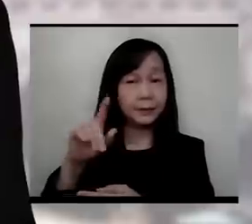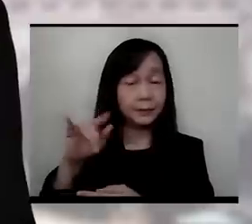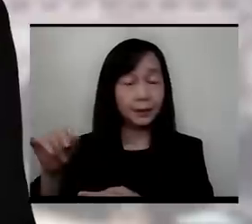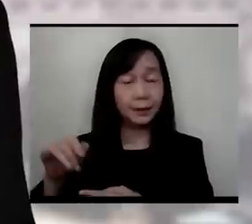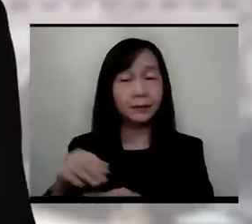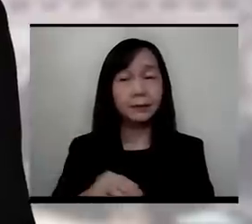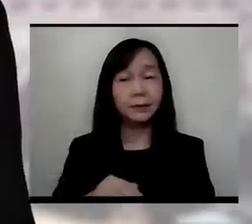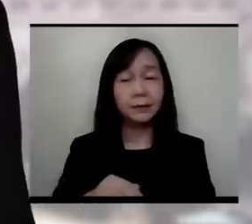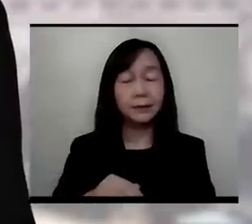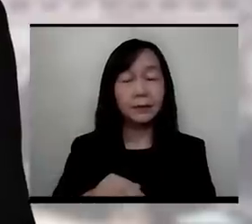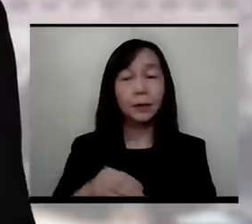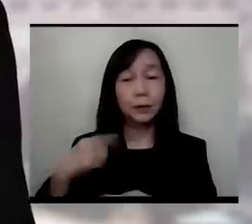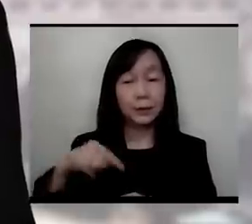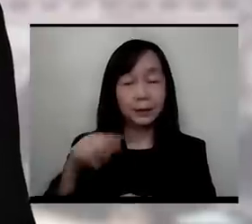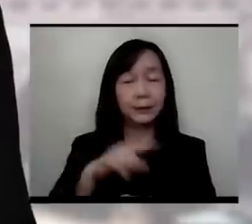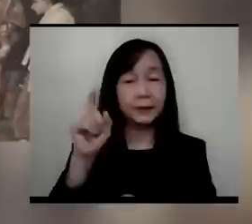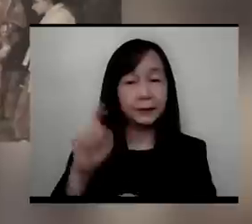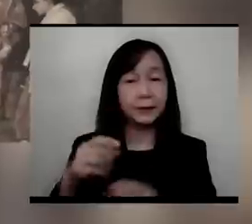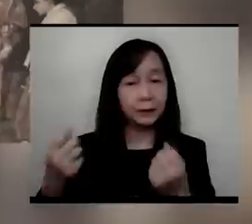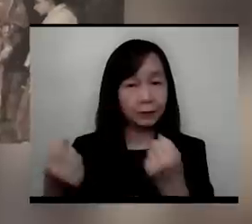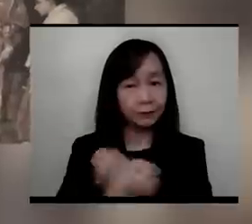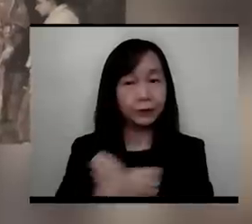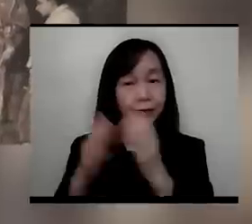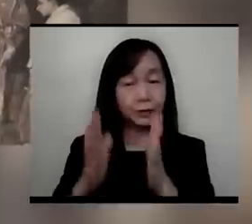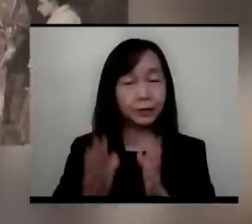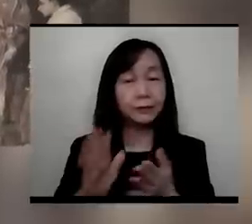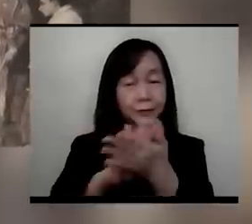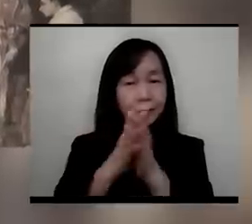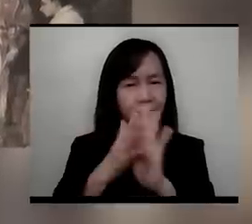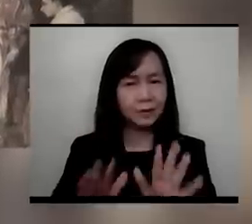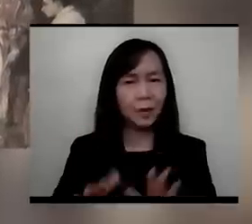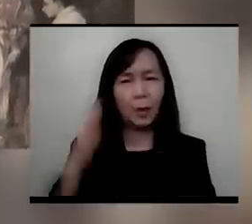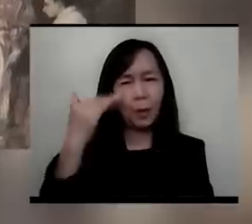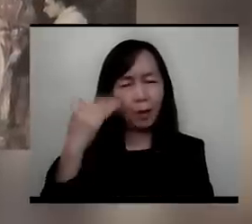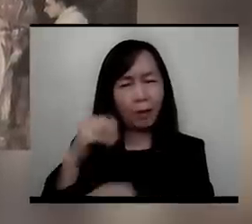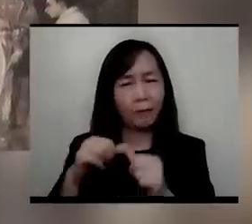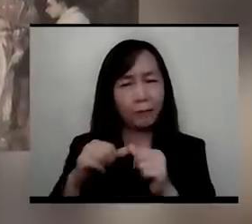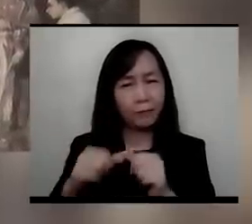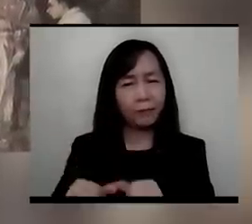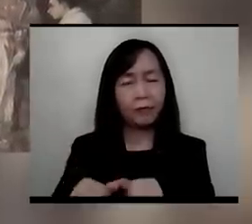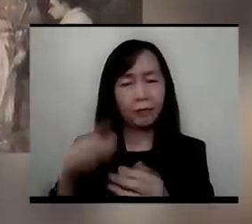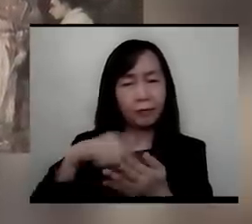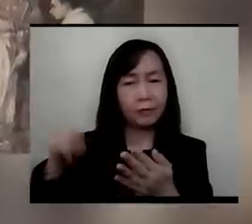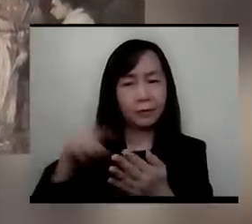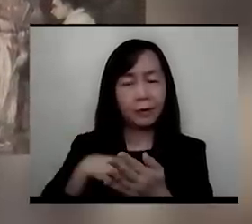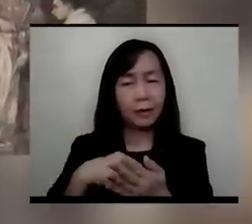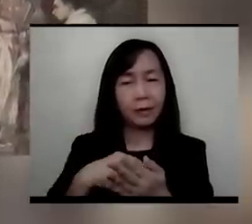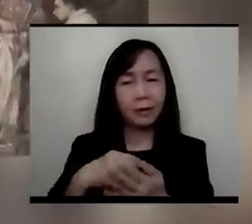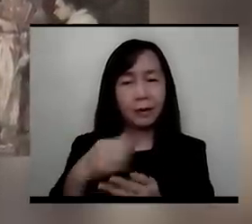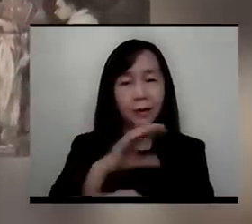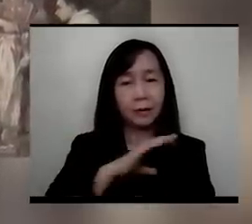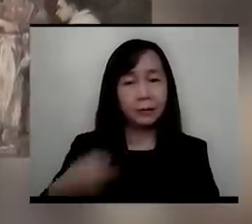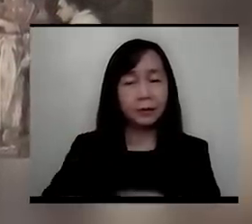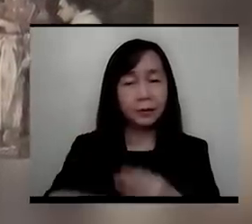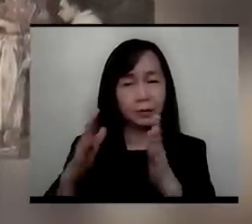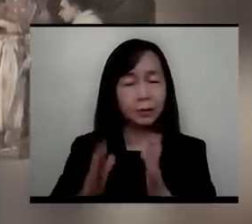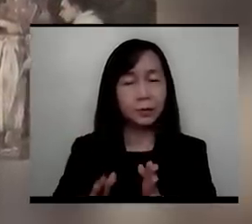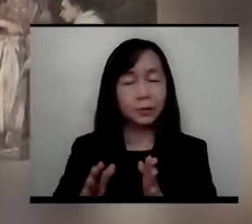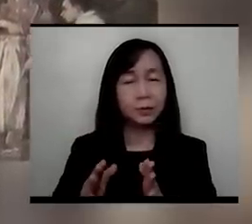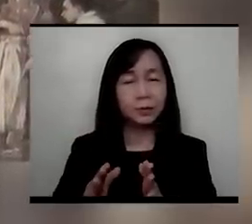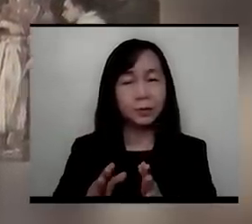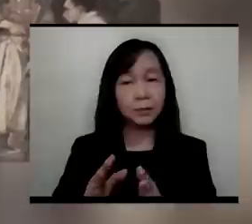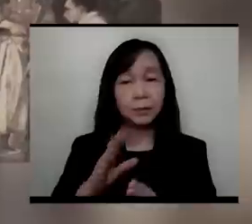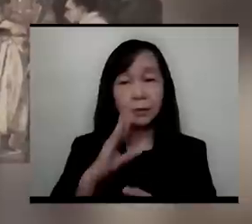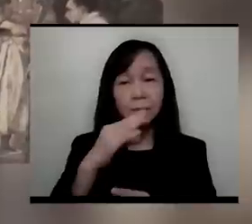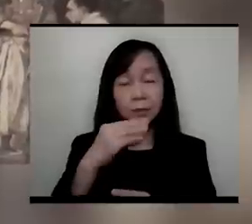then be lovers of peace Why further ostracize Fellow Christians Who had failed